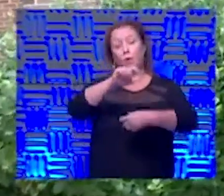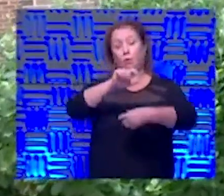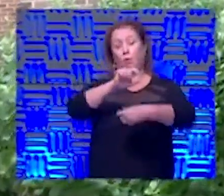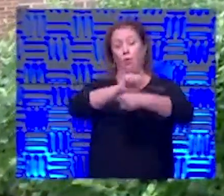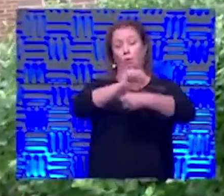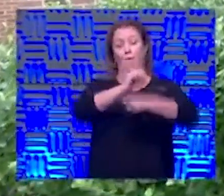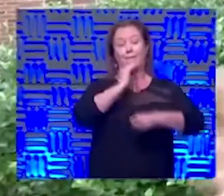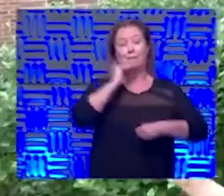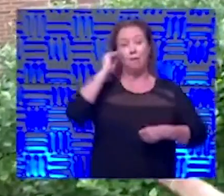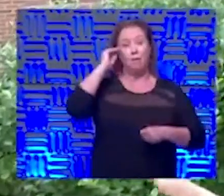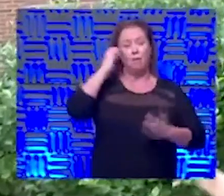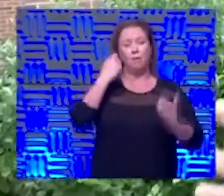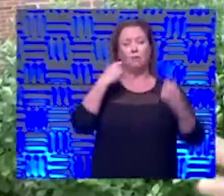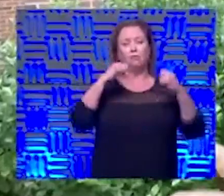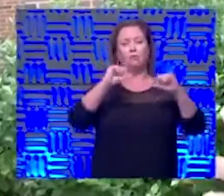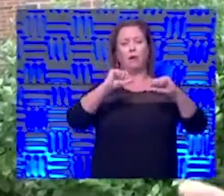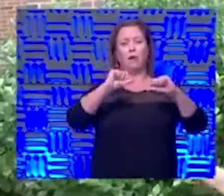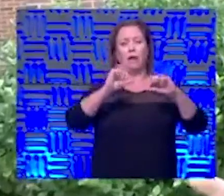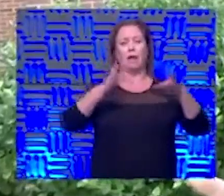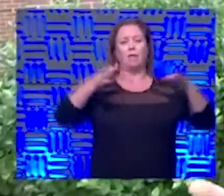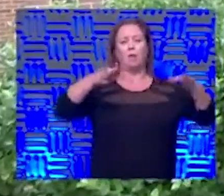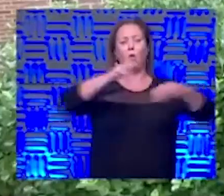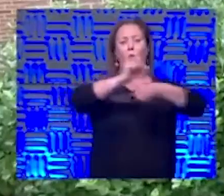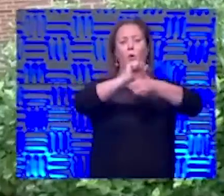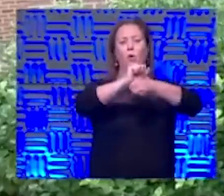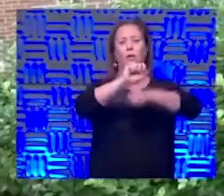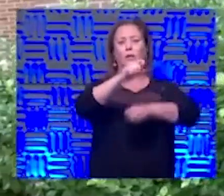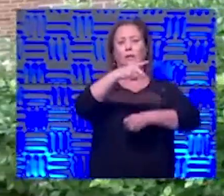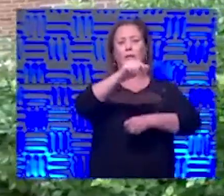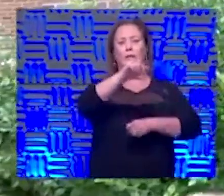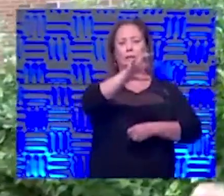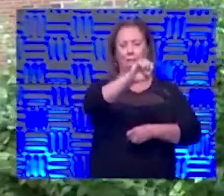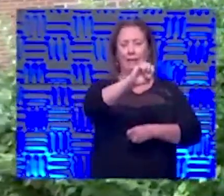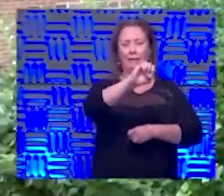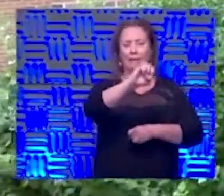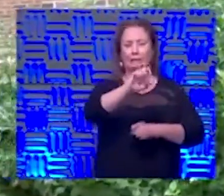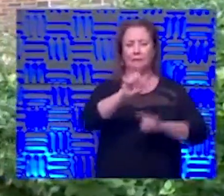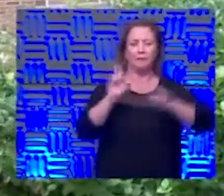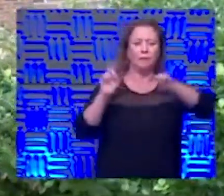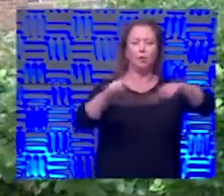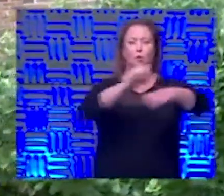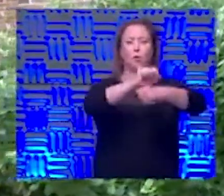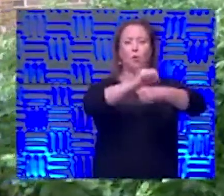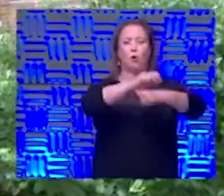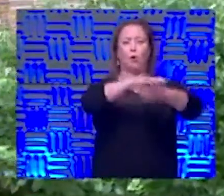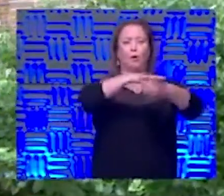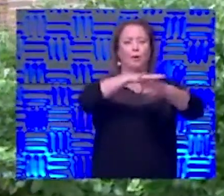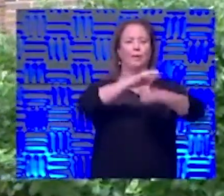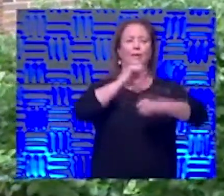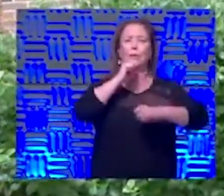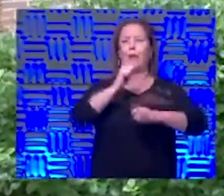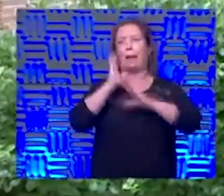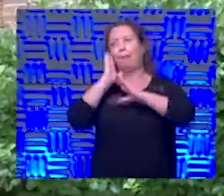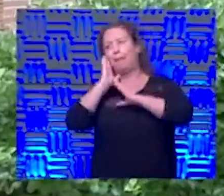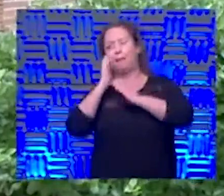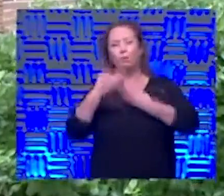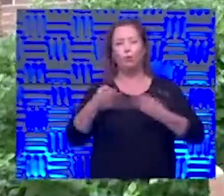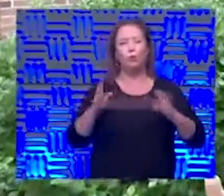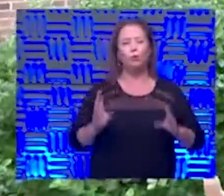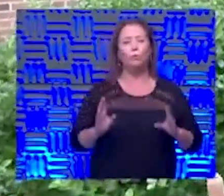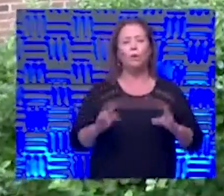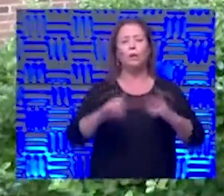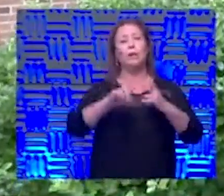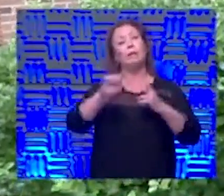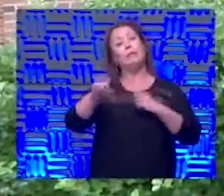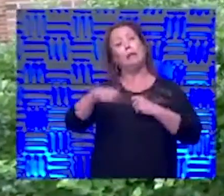work at home, try to have a dedicated workspace where you're going to go to do your work, so it's not like you're doing it in bed. The other